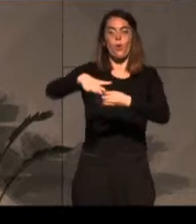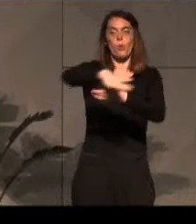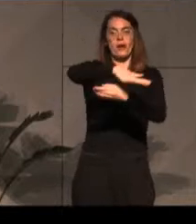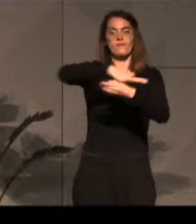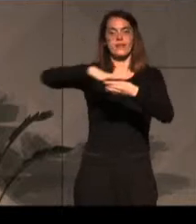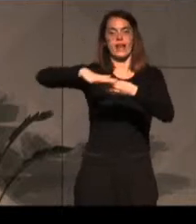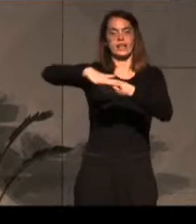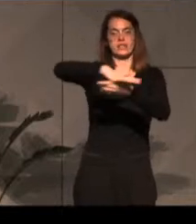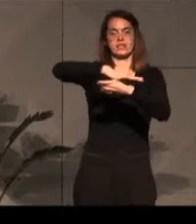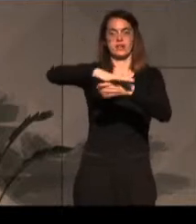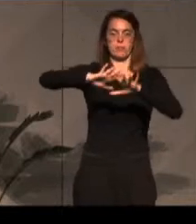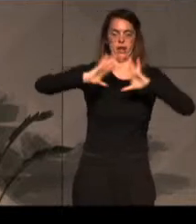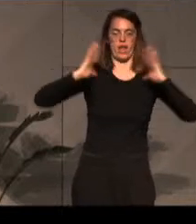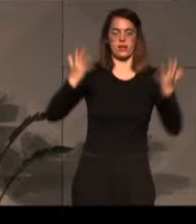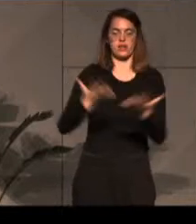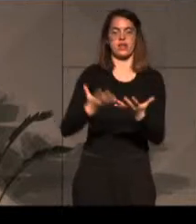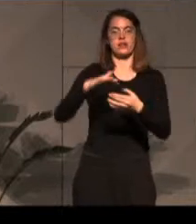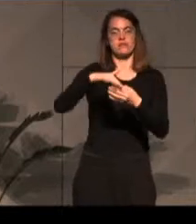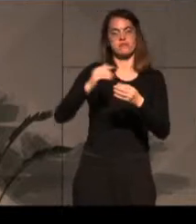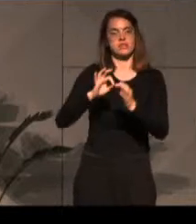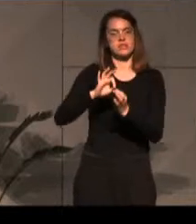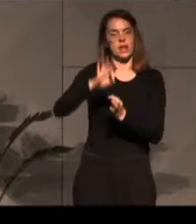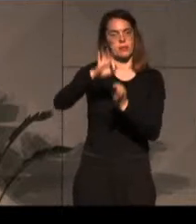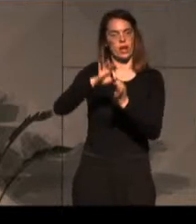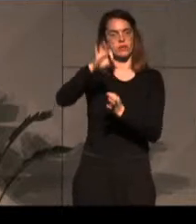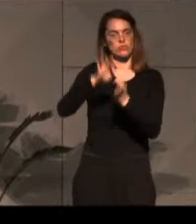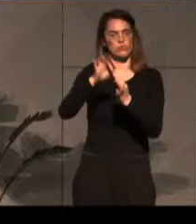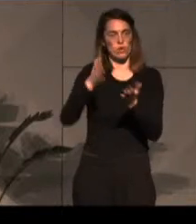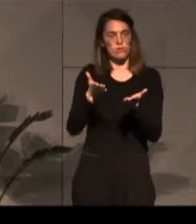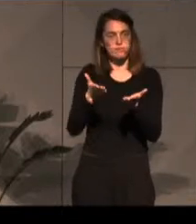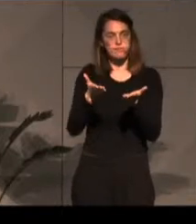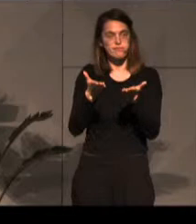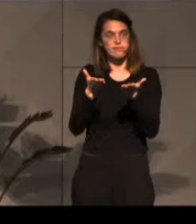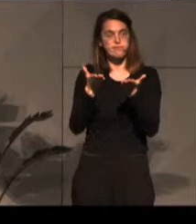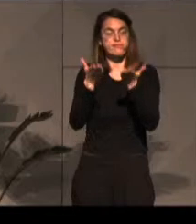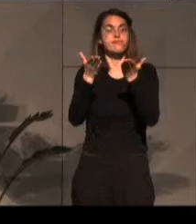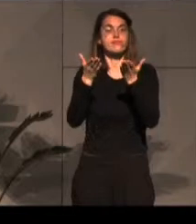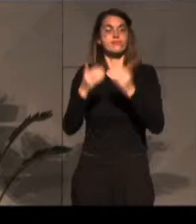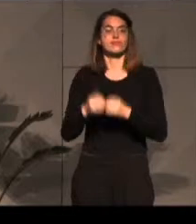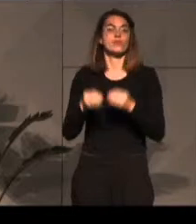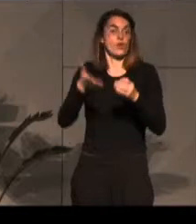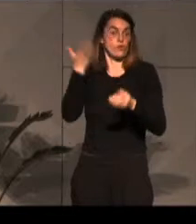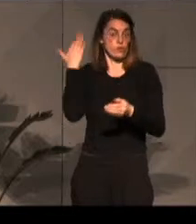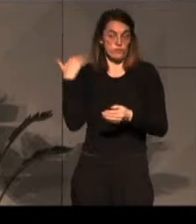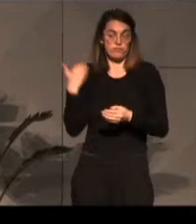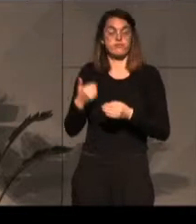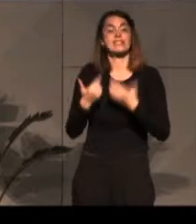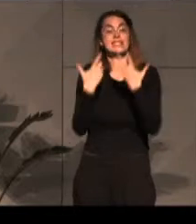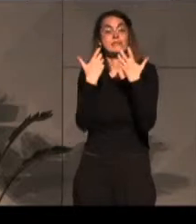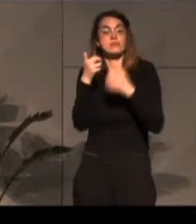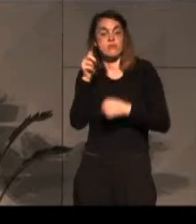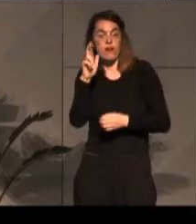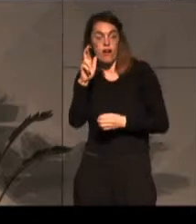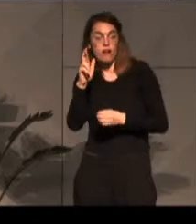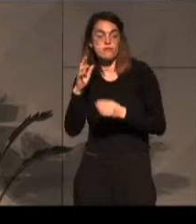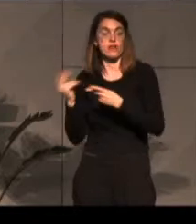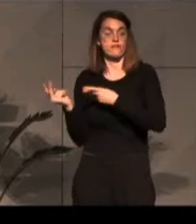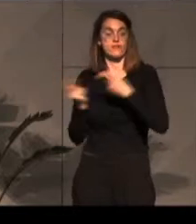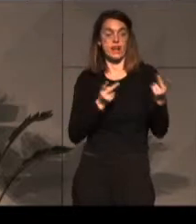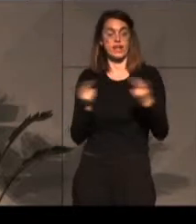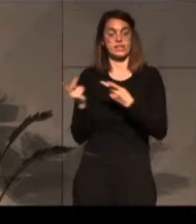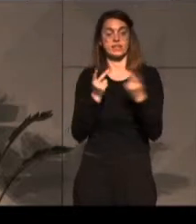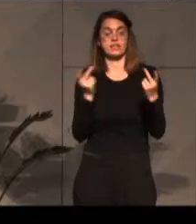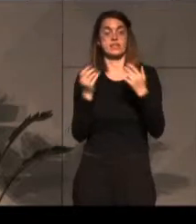in surface temperature of our planet since the 1970s until today, then the red colors